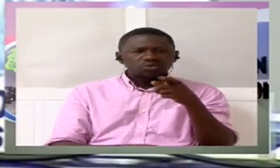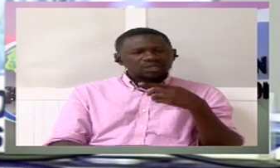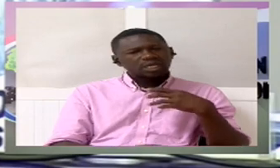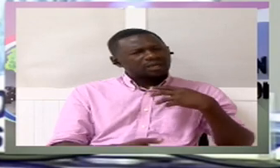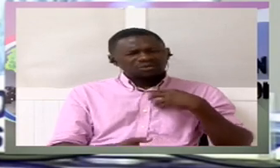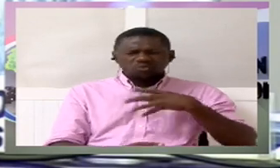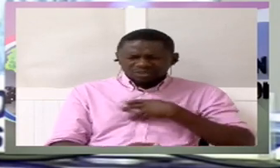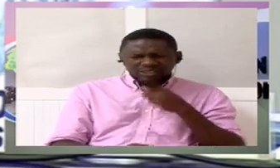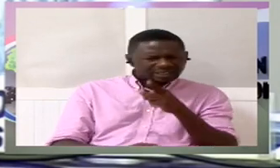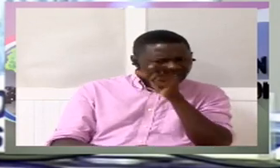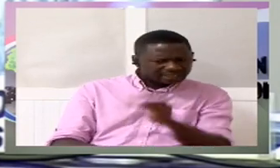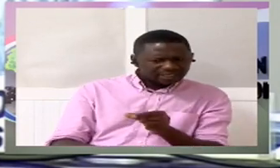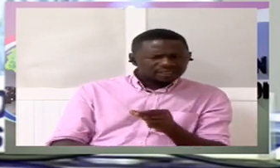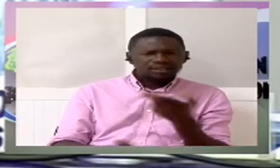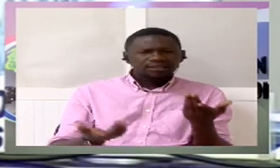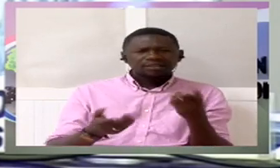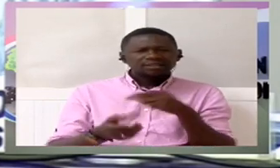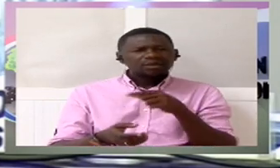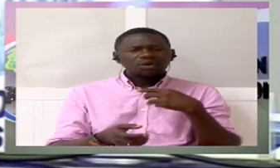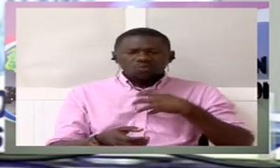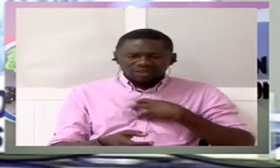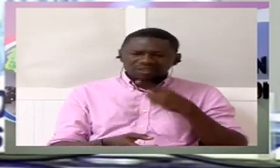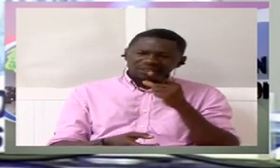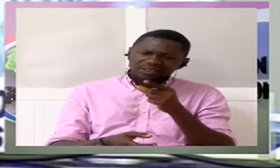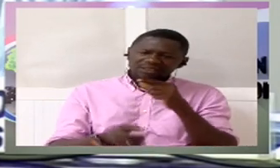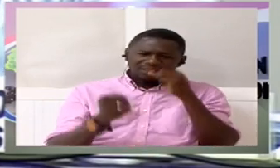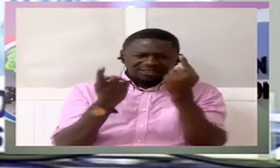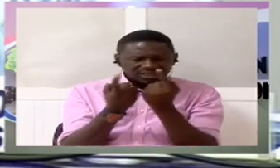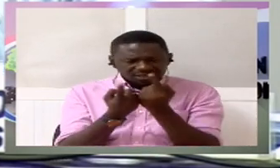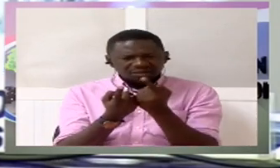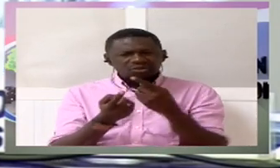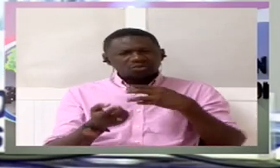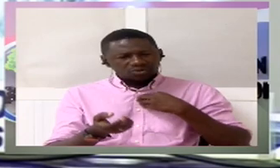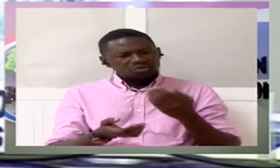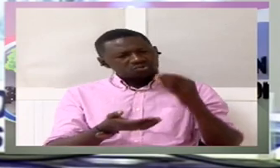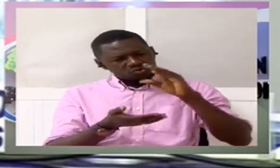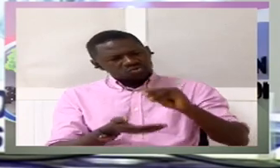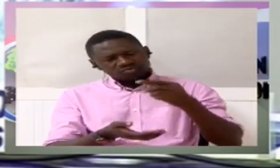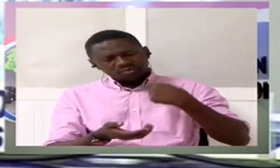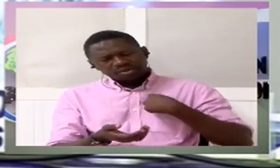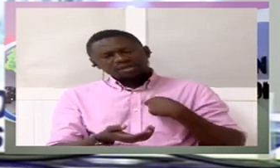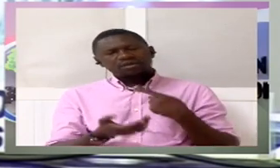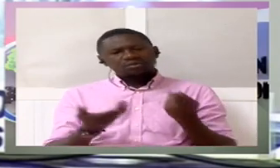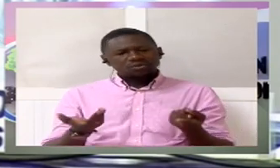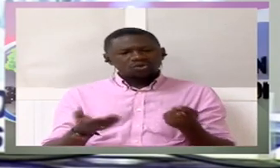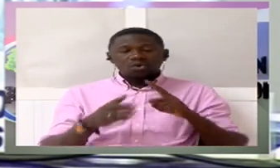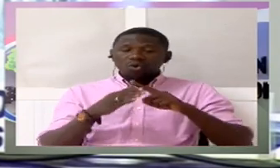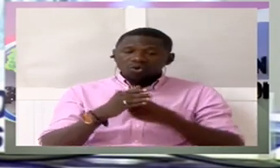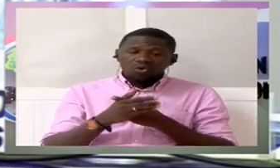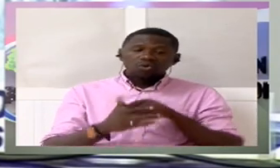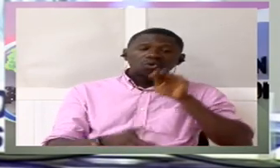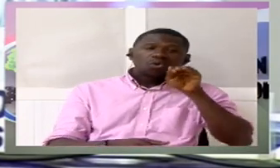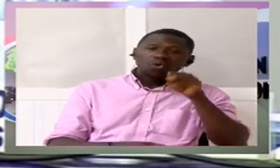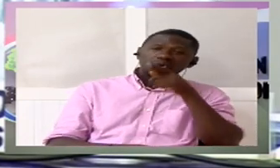ka fon sulata nyin fenkari la wala nyin kukari pour aliolu kai. Or has he ever called you to